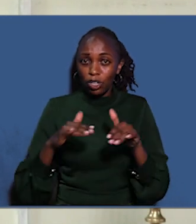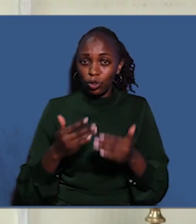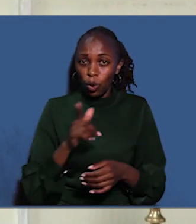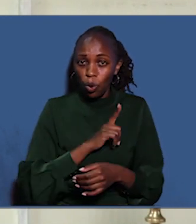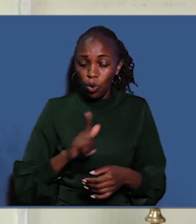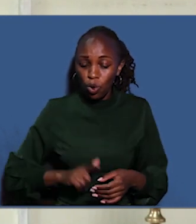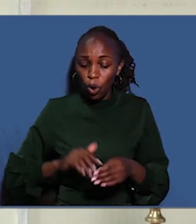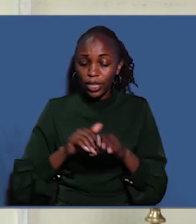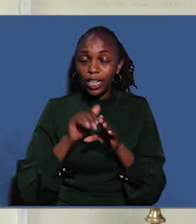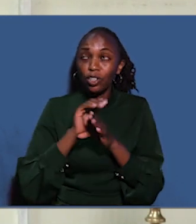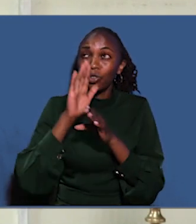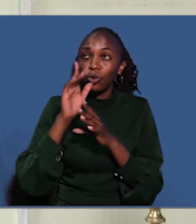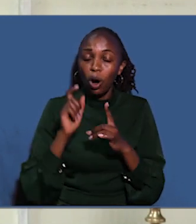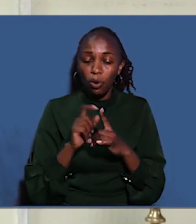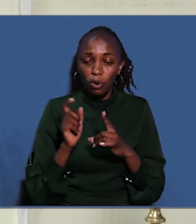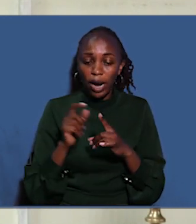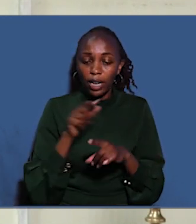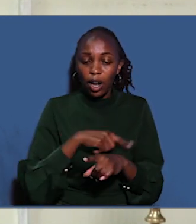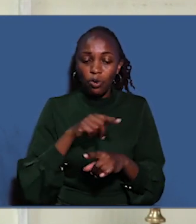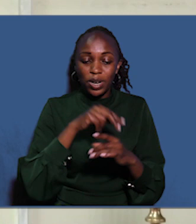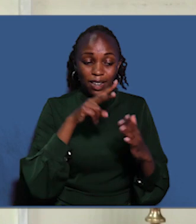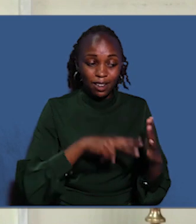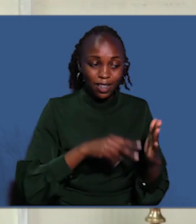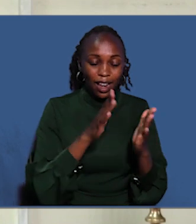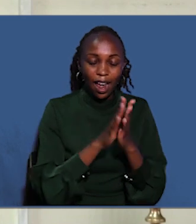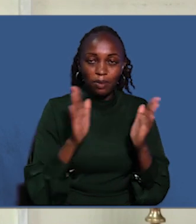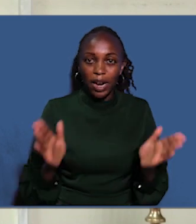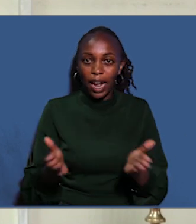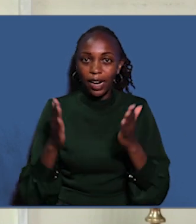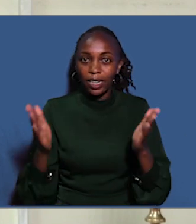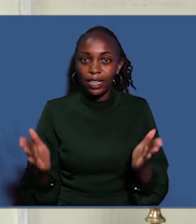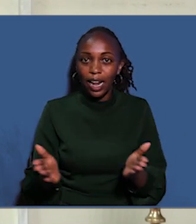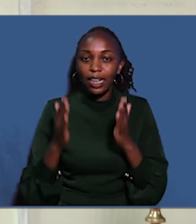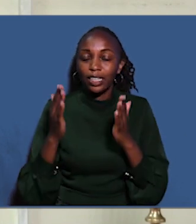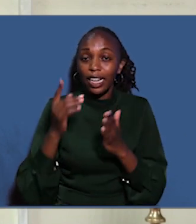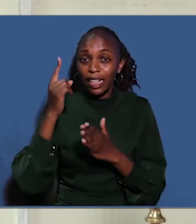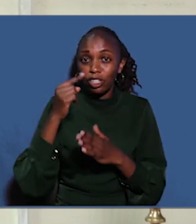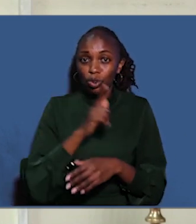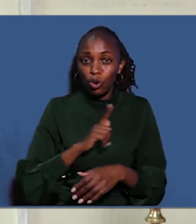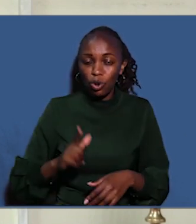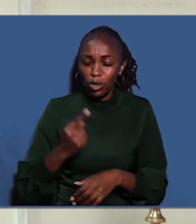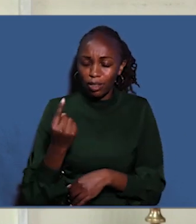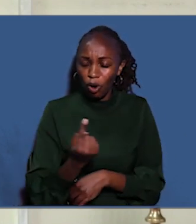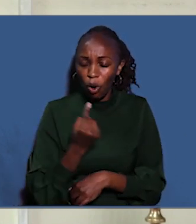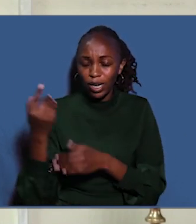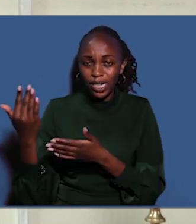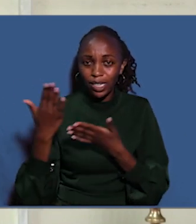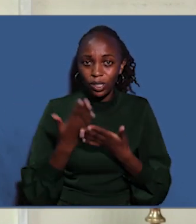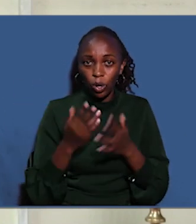your word, we can read and be encouraged. That Lord, you are the sole source of